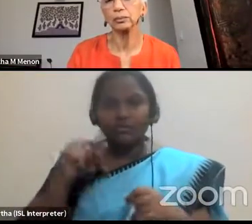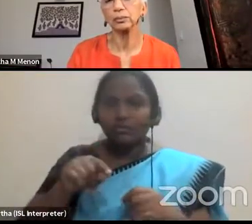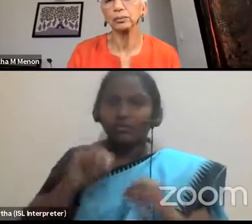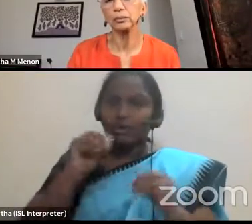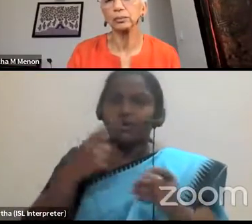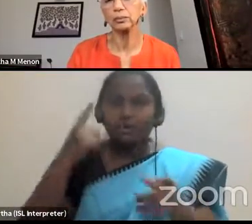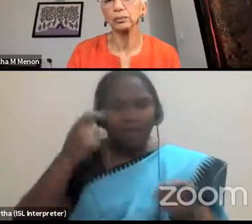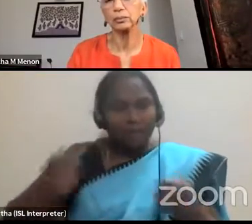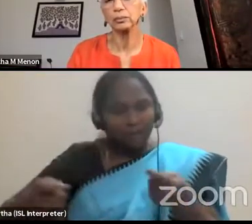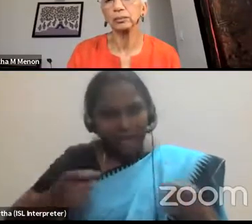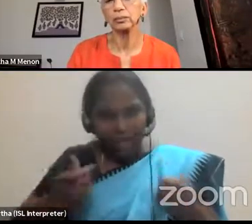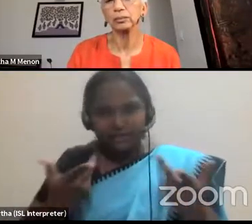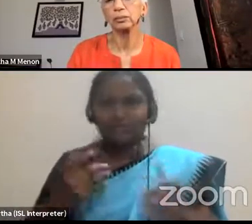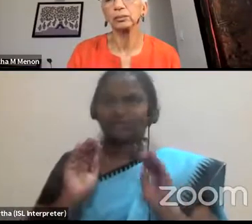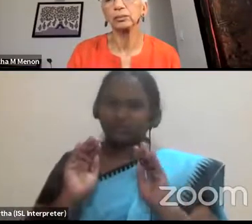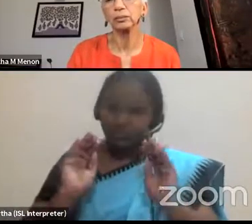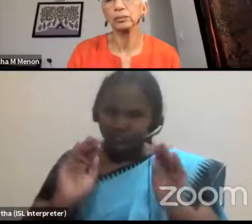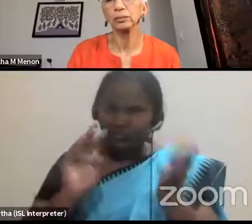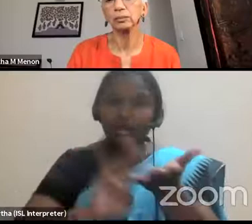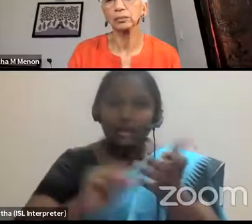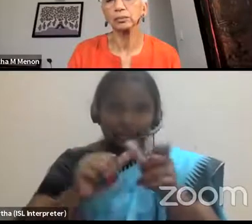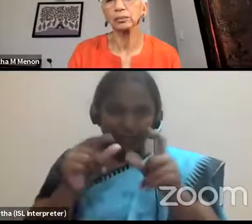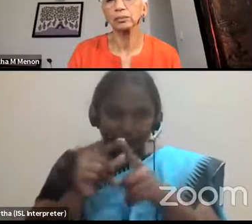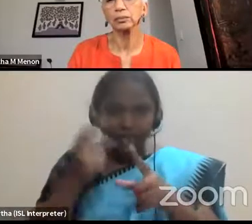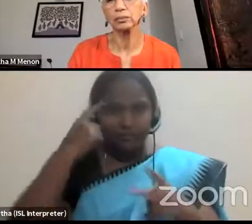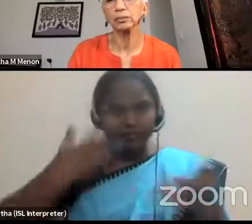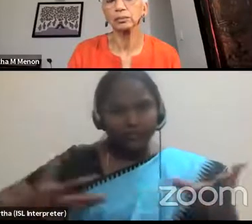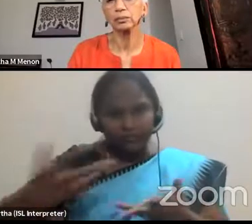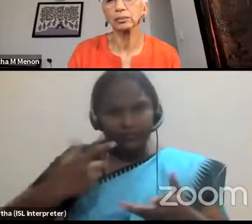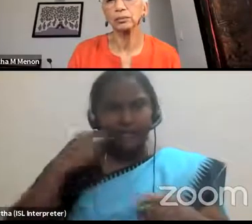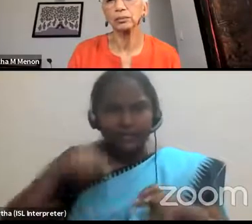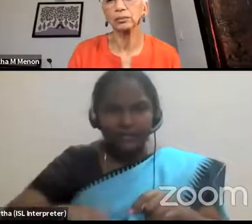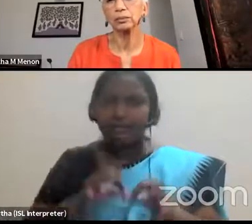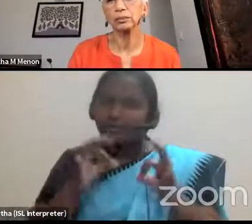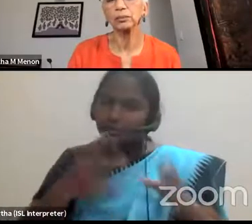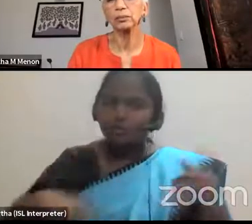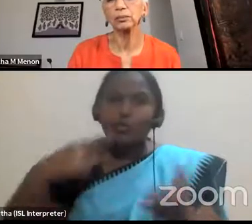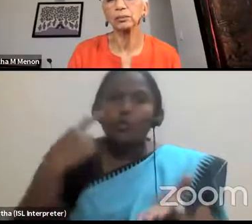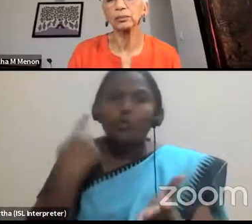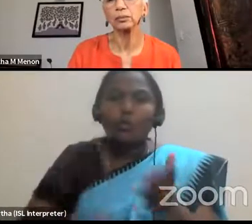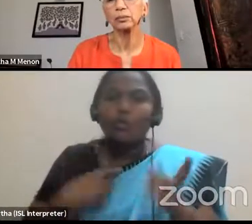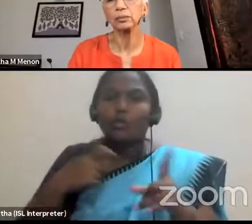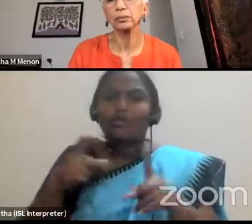we managed to get their support at MAP. And even this is exactly what our